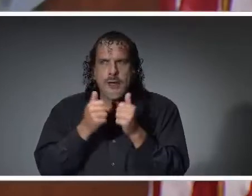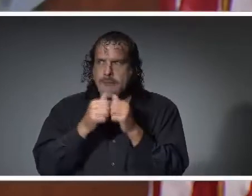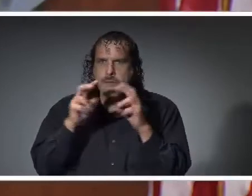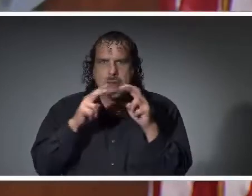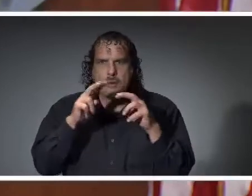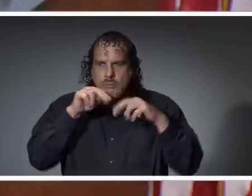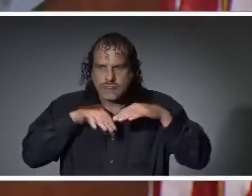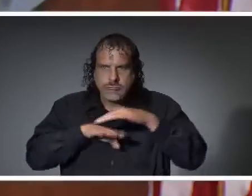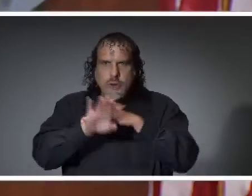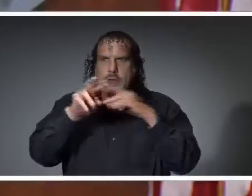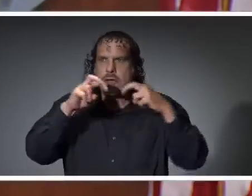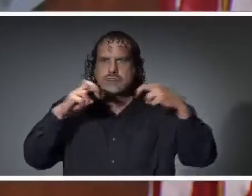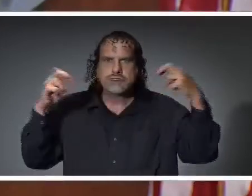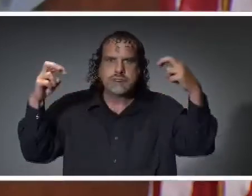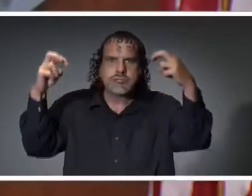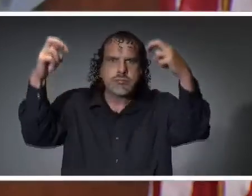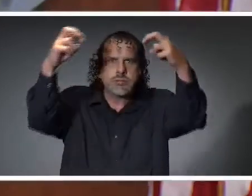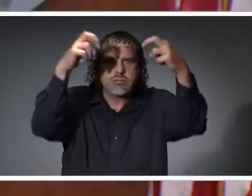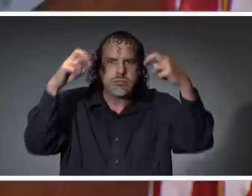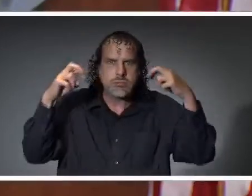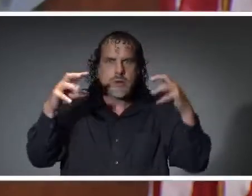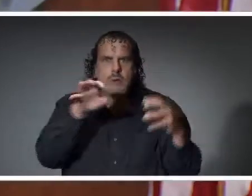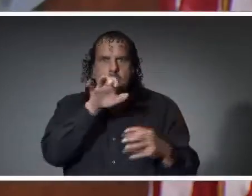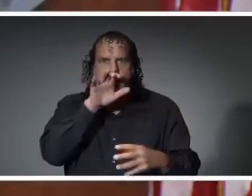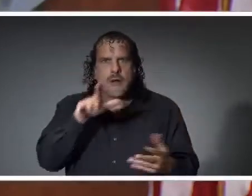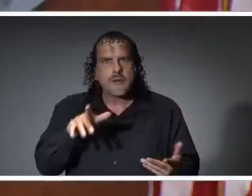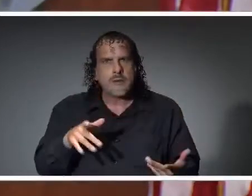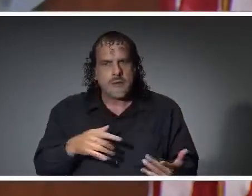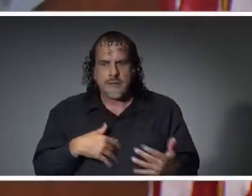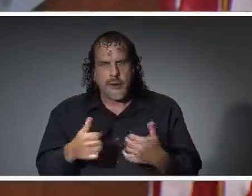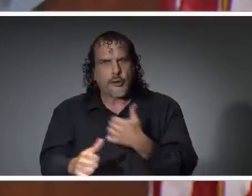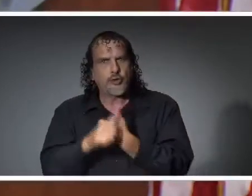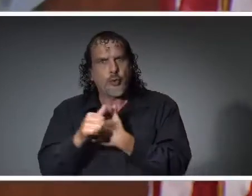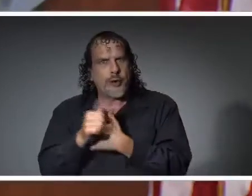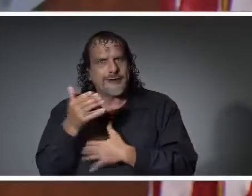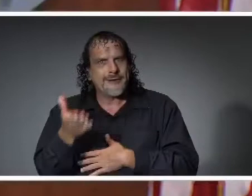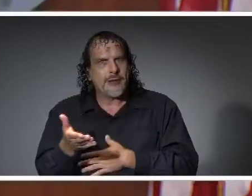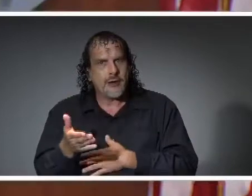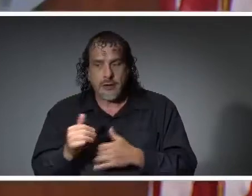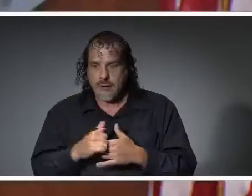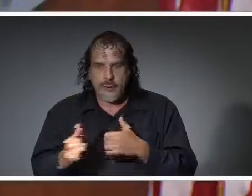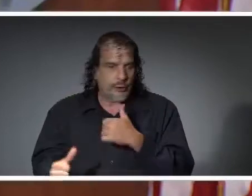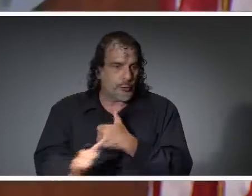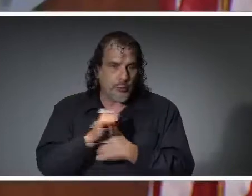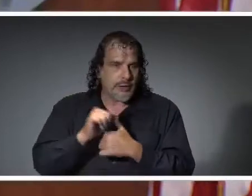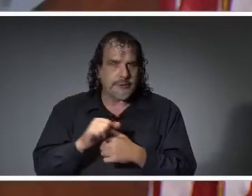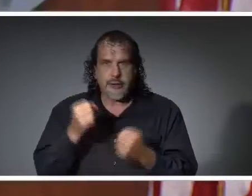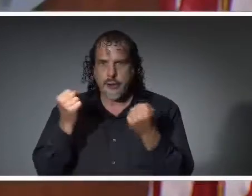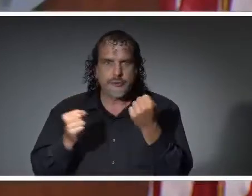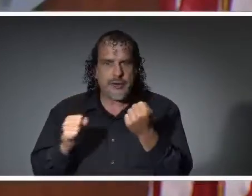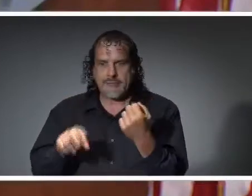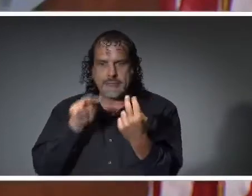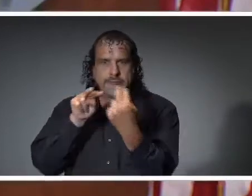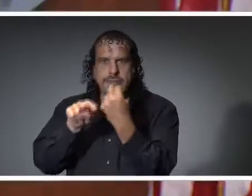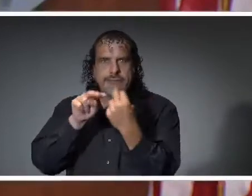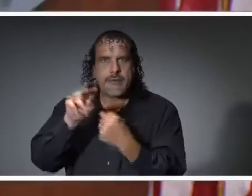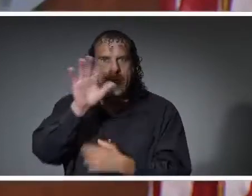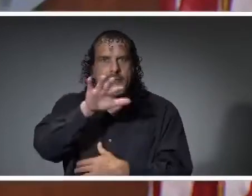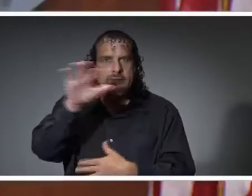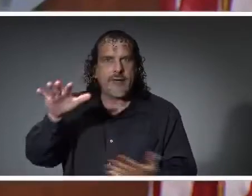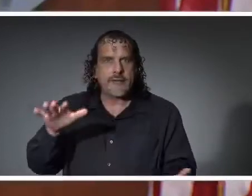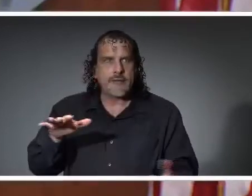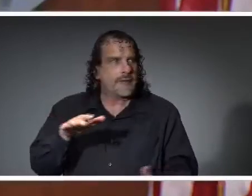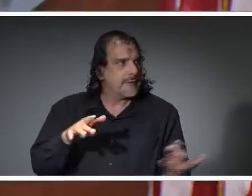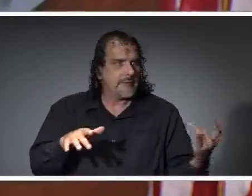instance. Again, there is risk associated with it. There's risk associated with driving down Interstate 55